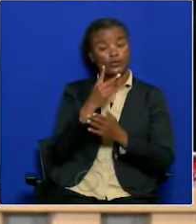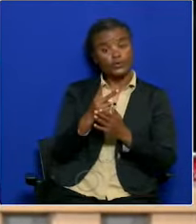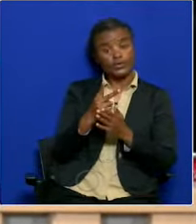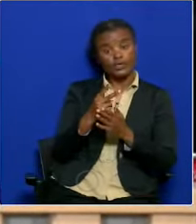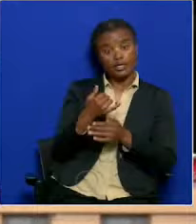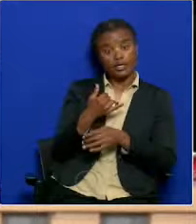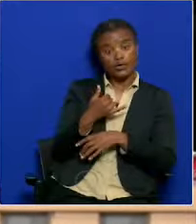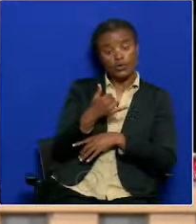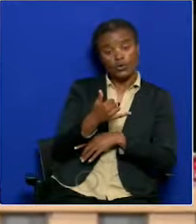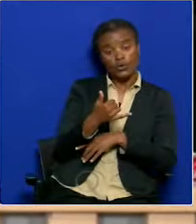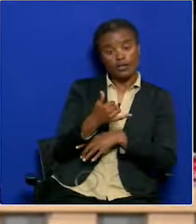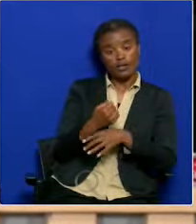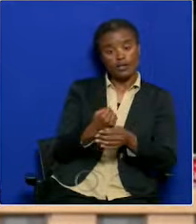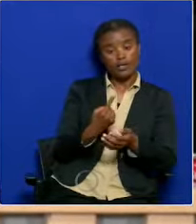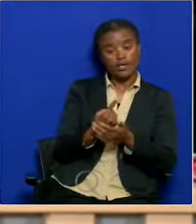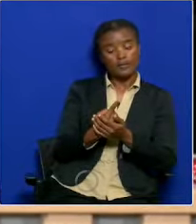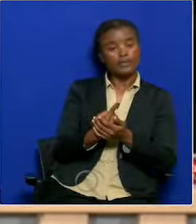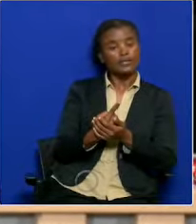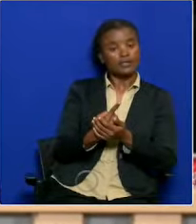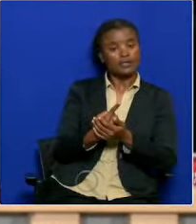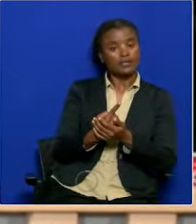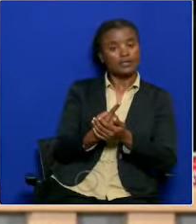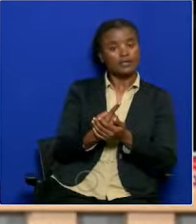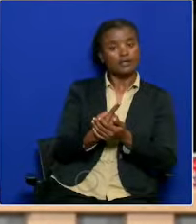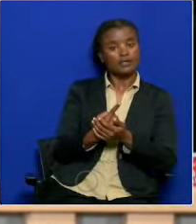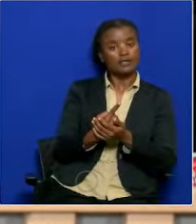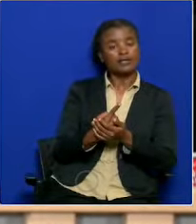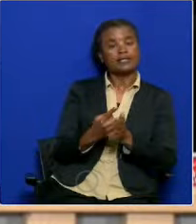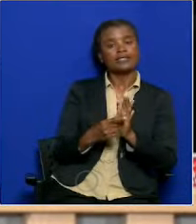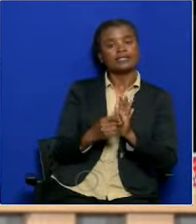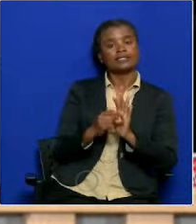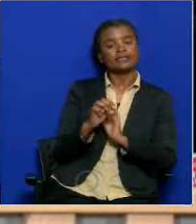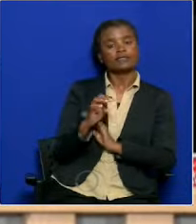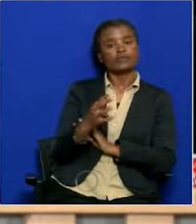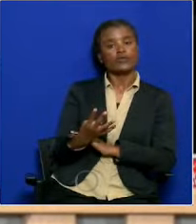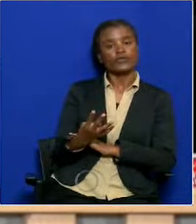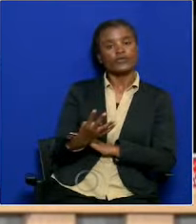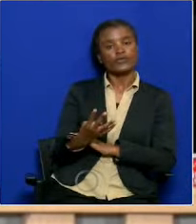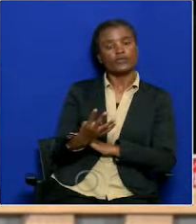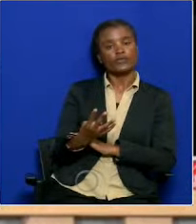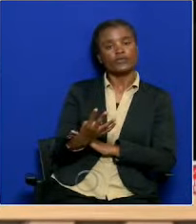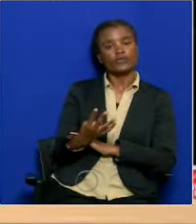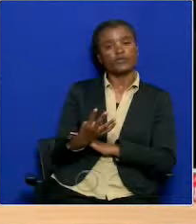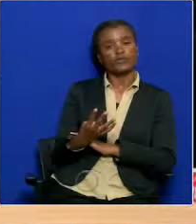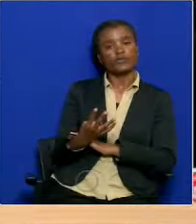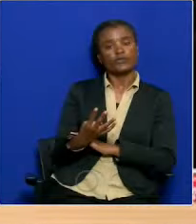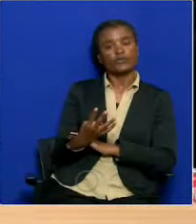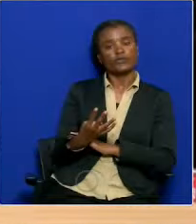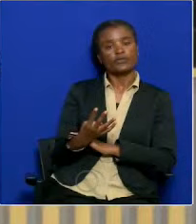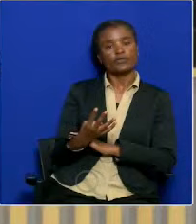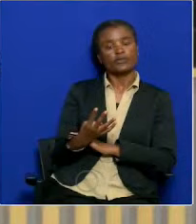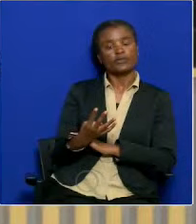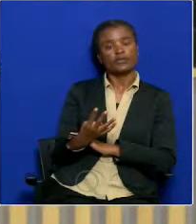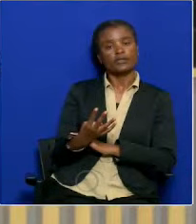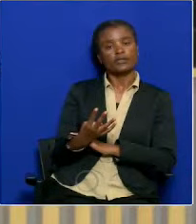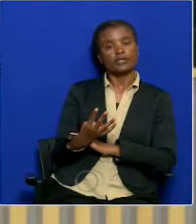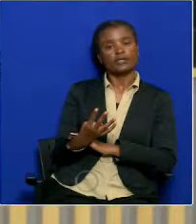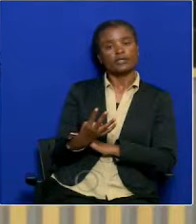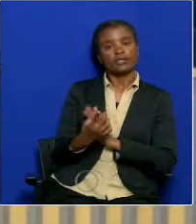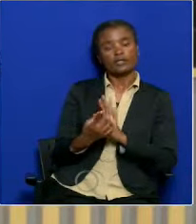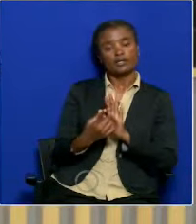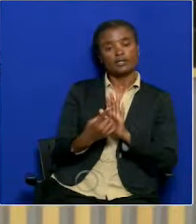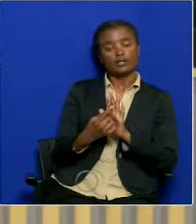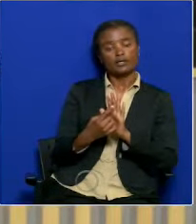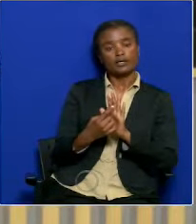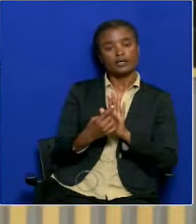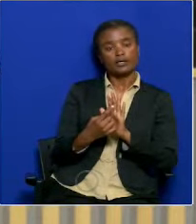two bed. It's actually on the 4th. Sorry, it's the the following- 2nd On the 4th. of April. On not- the 3rd. No, it's